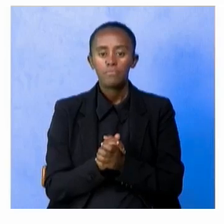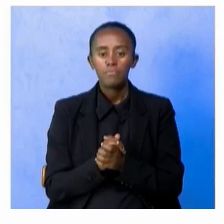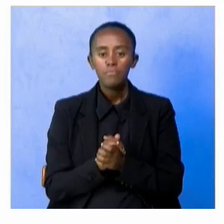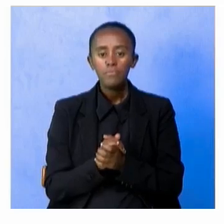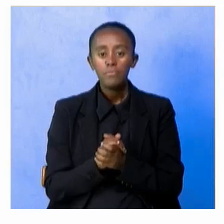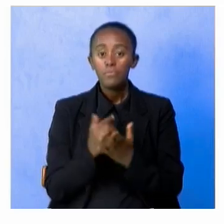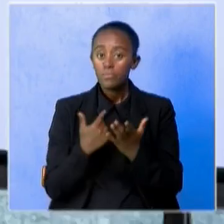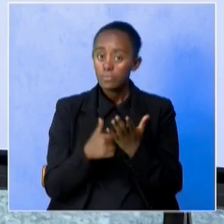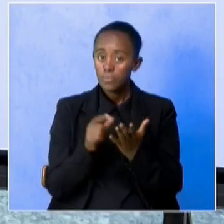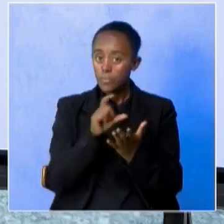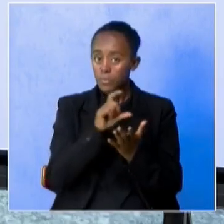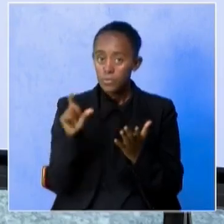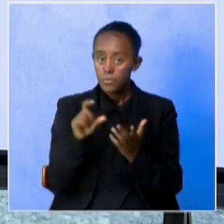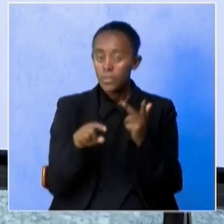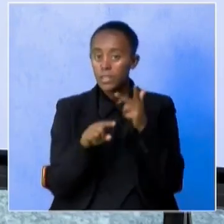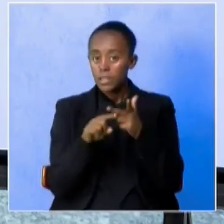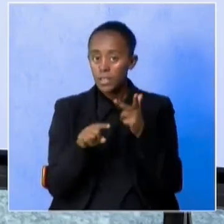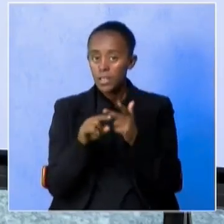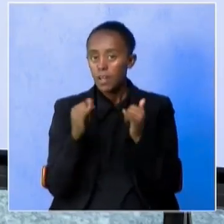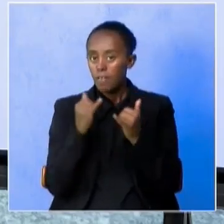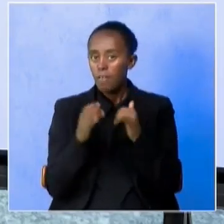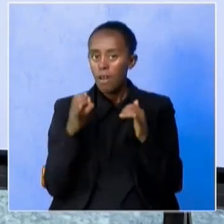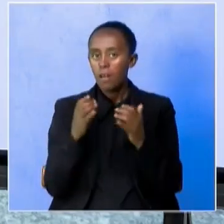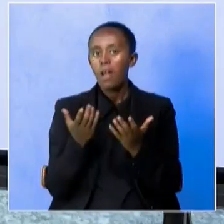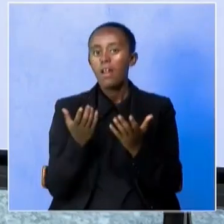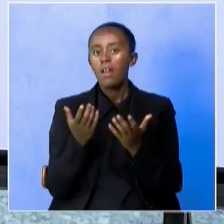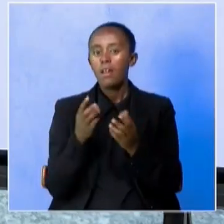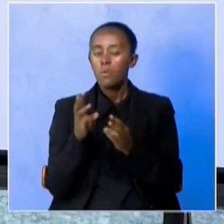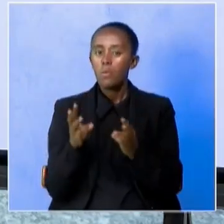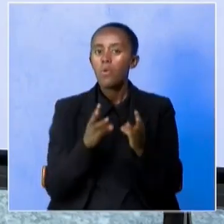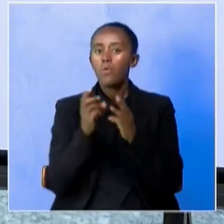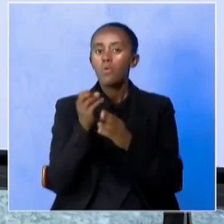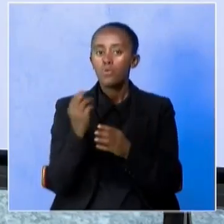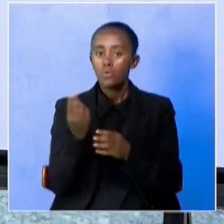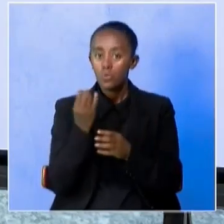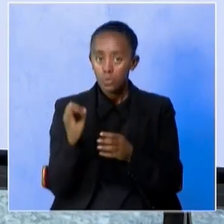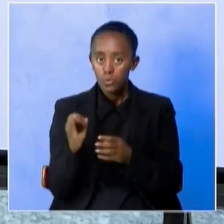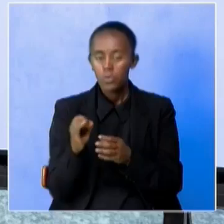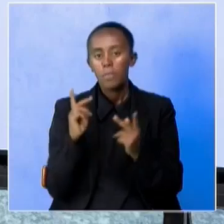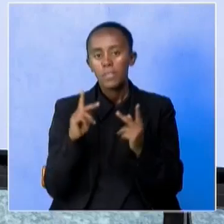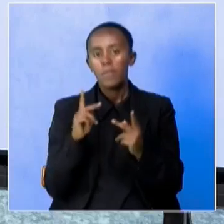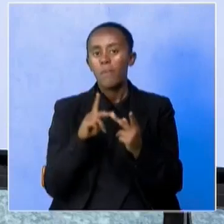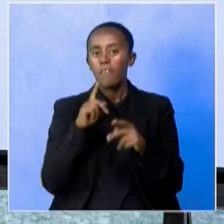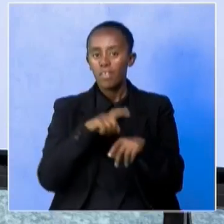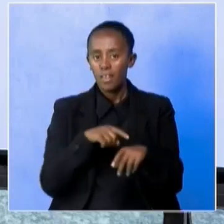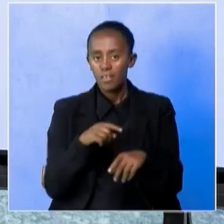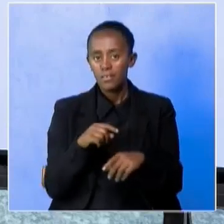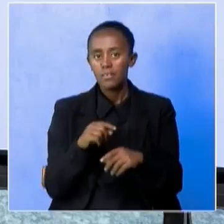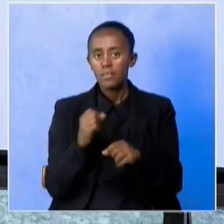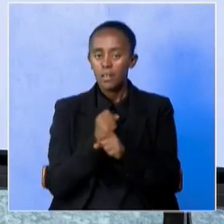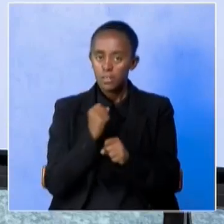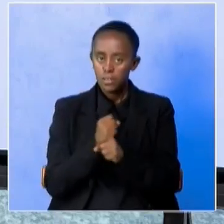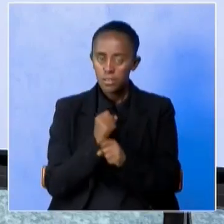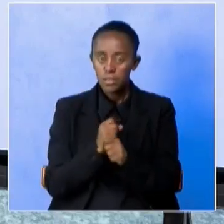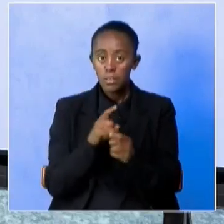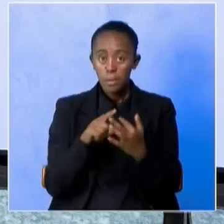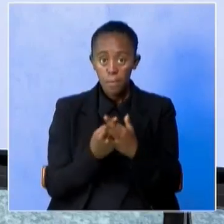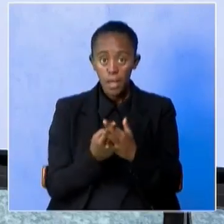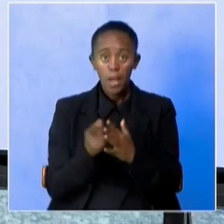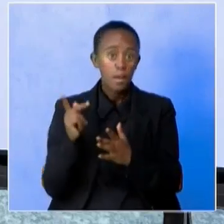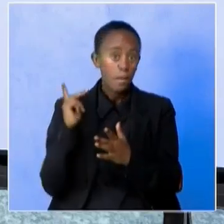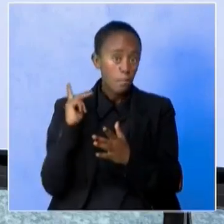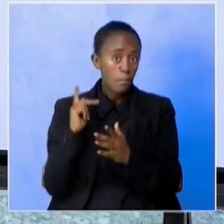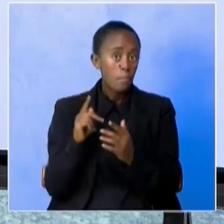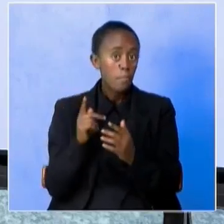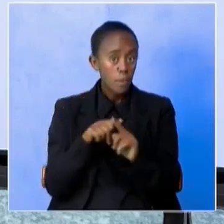So this is the third and final way that we saw the present perfect tense. So an action that began in the past